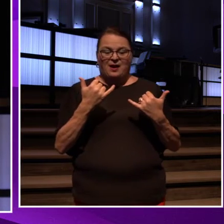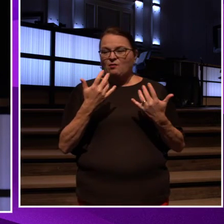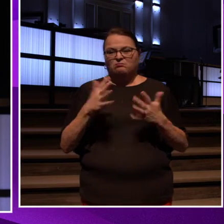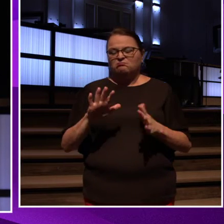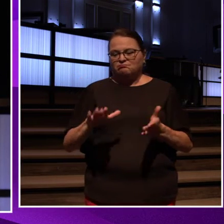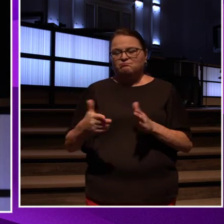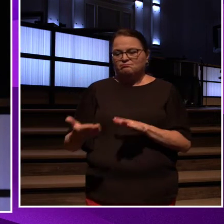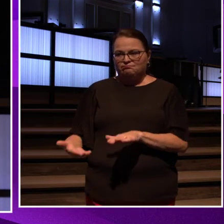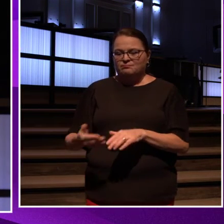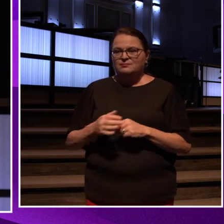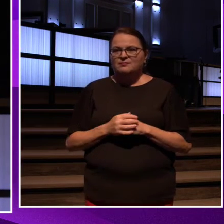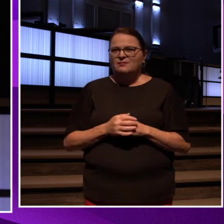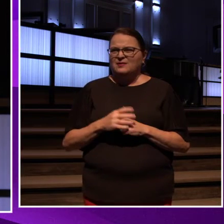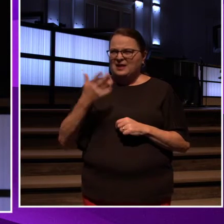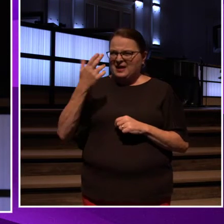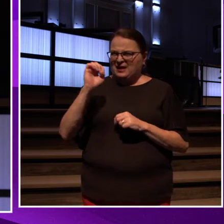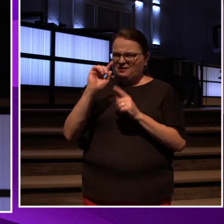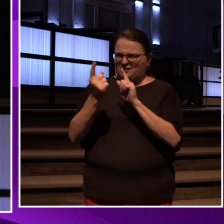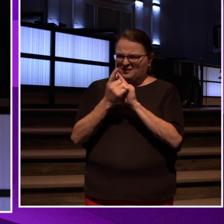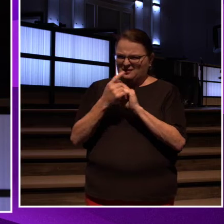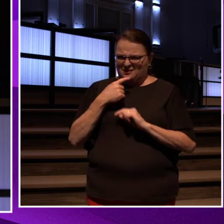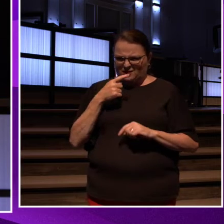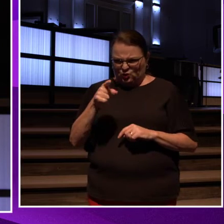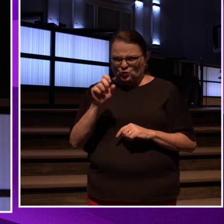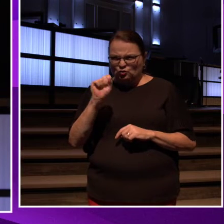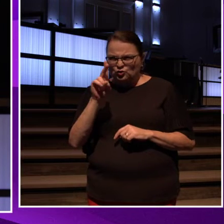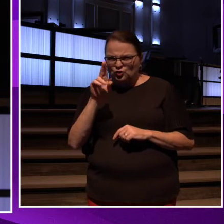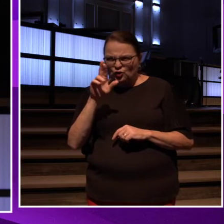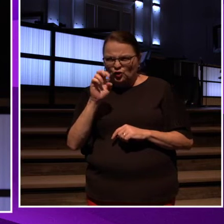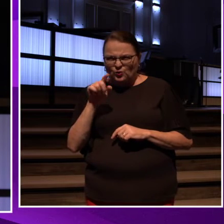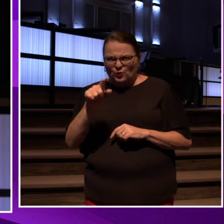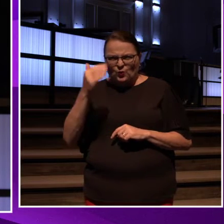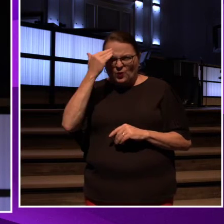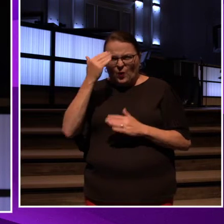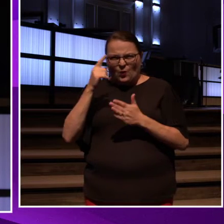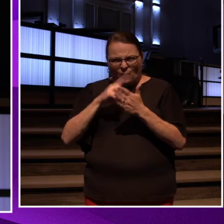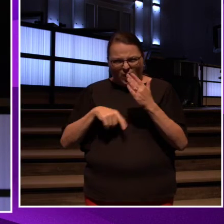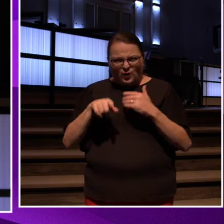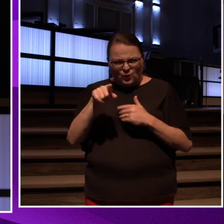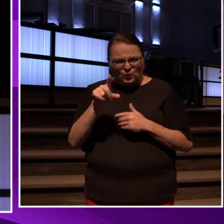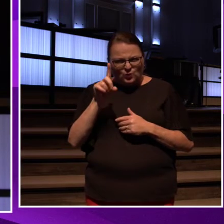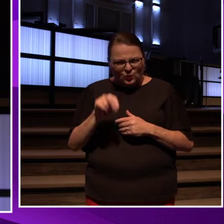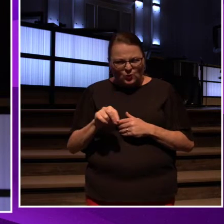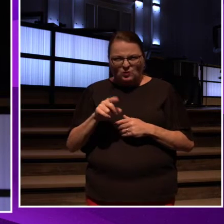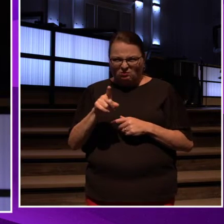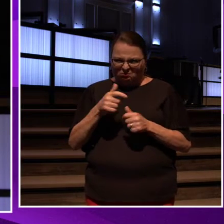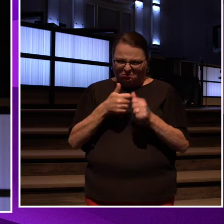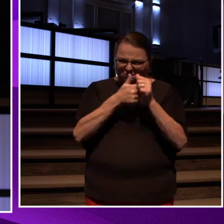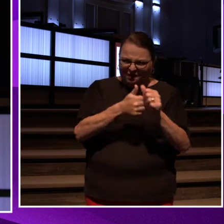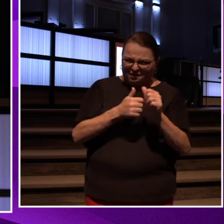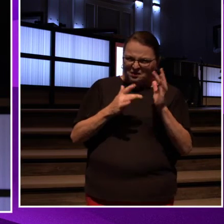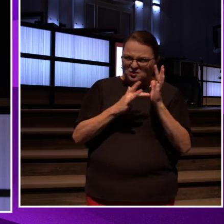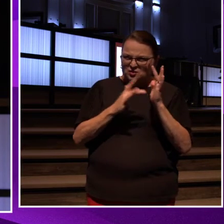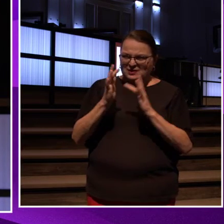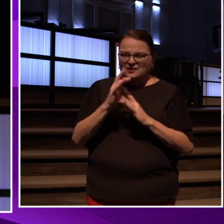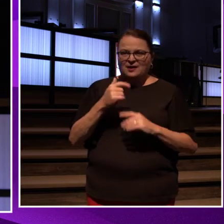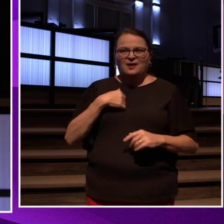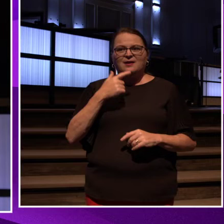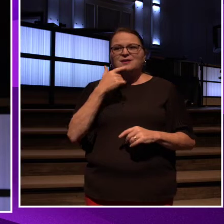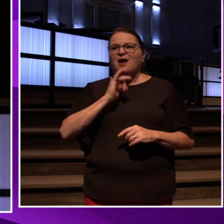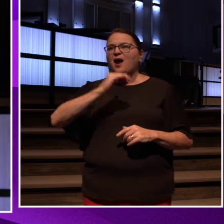life, said to me, "Are you sure you know what you're doing?" And I said, "I know more now than